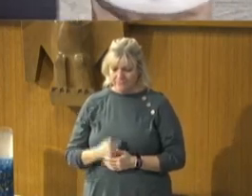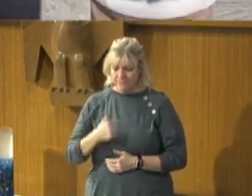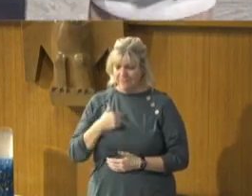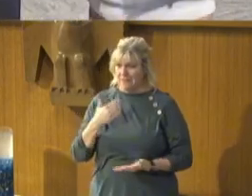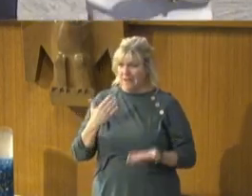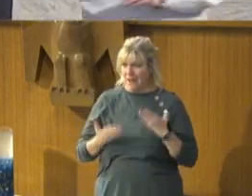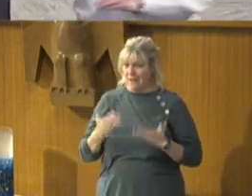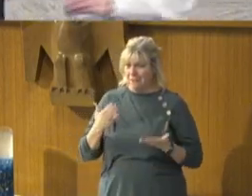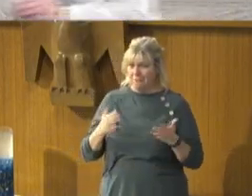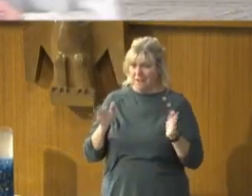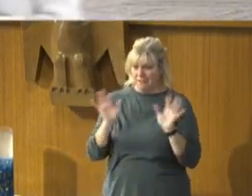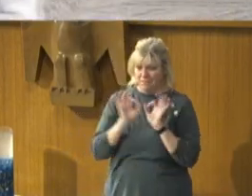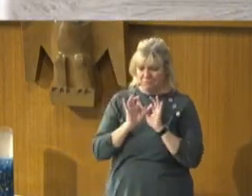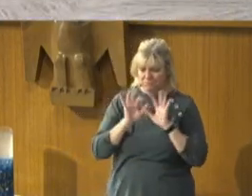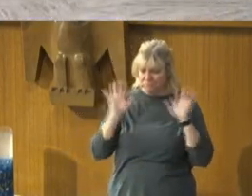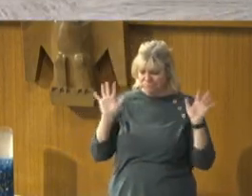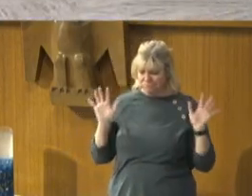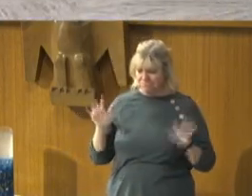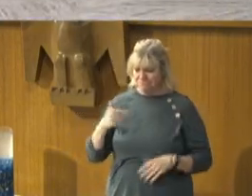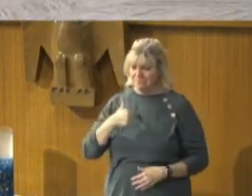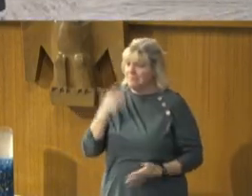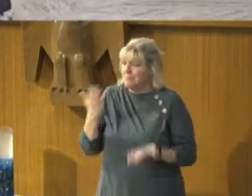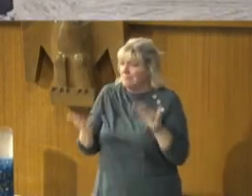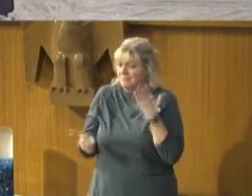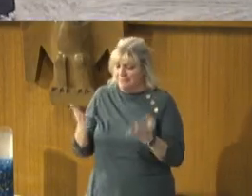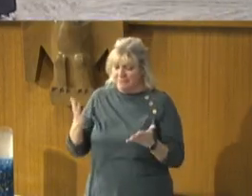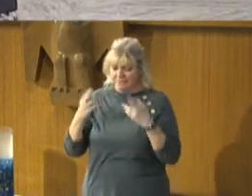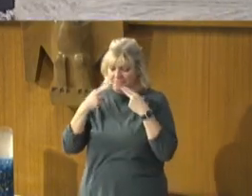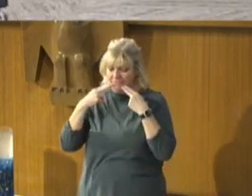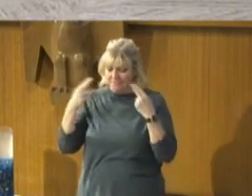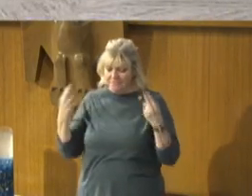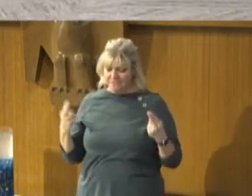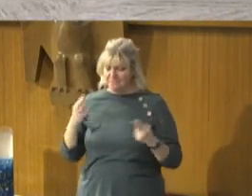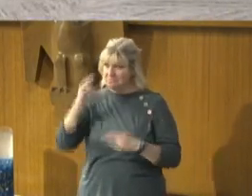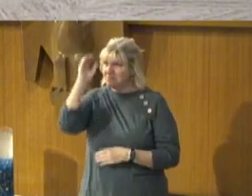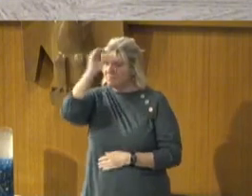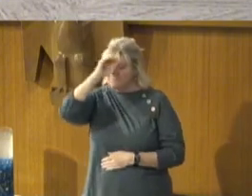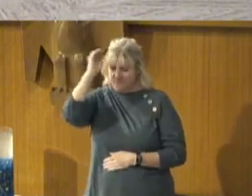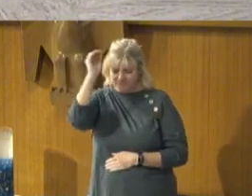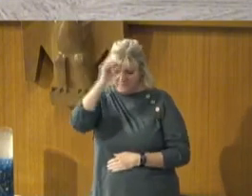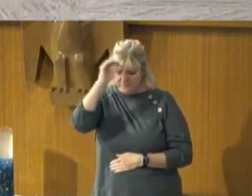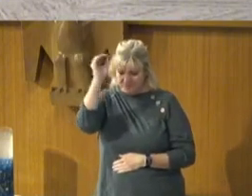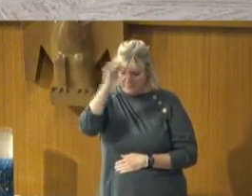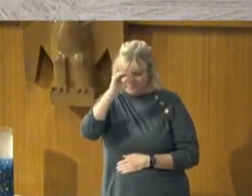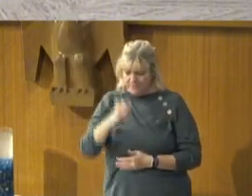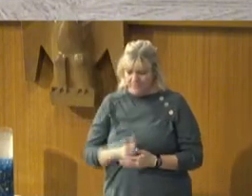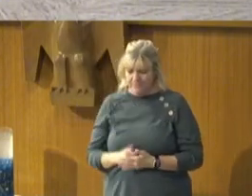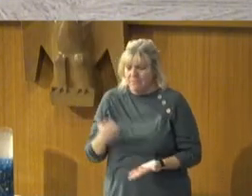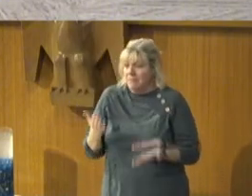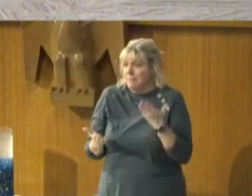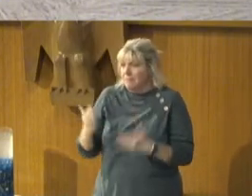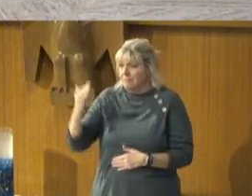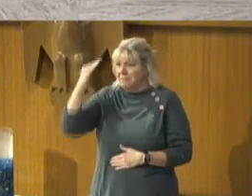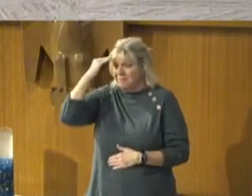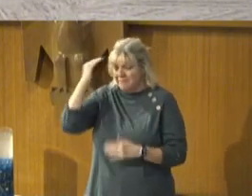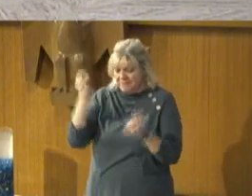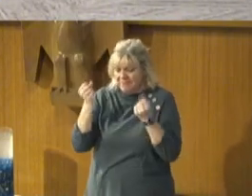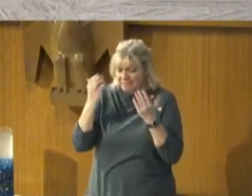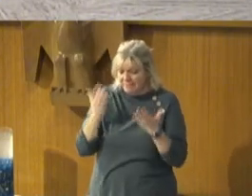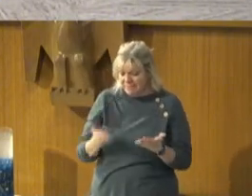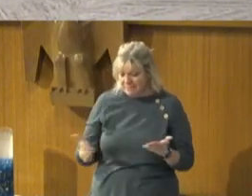I may be numberless, I may be innocent, I may know